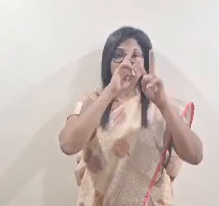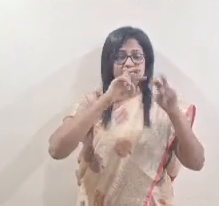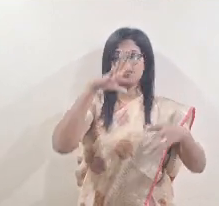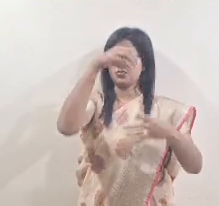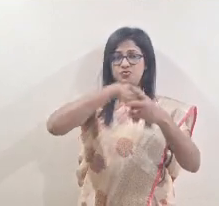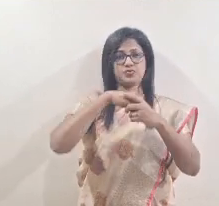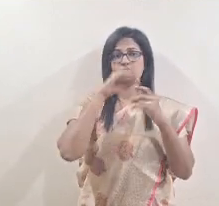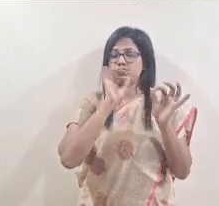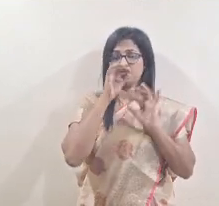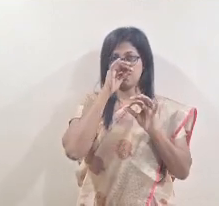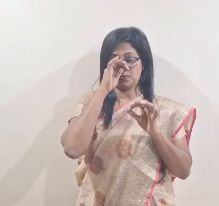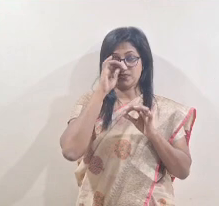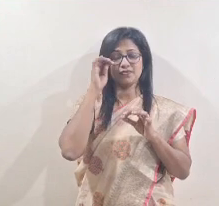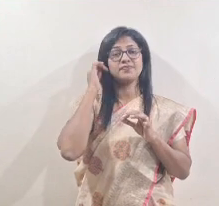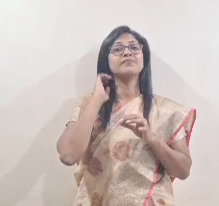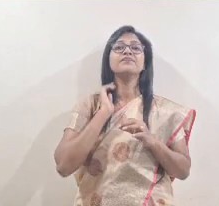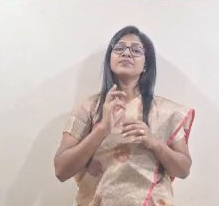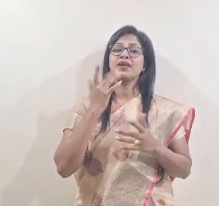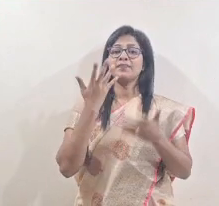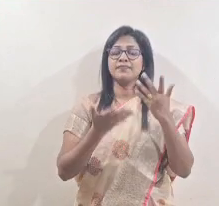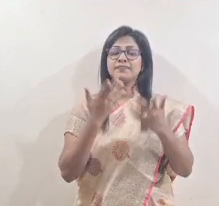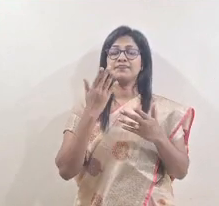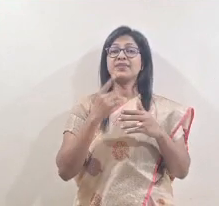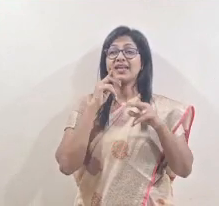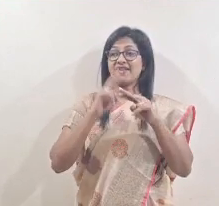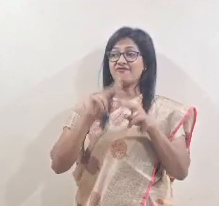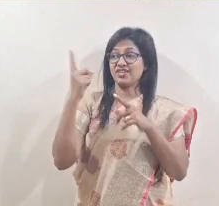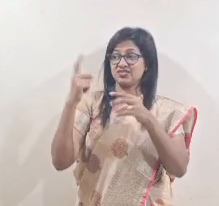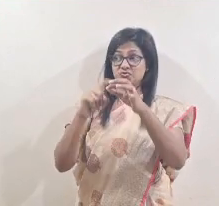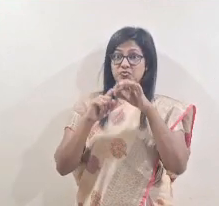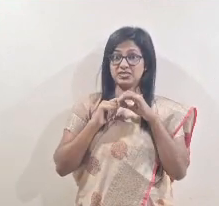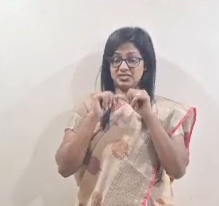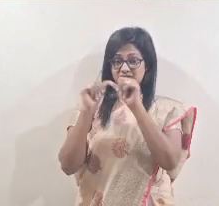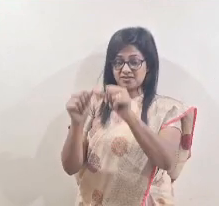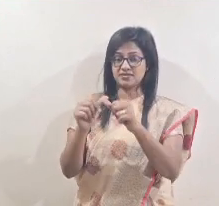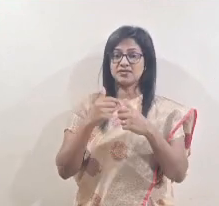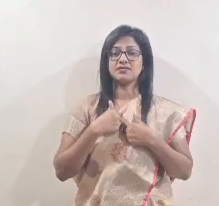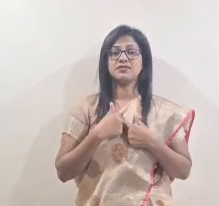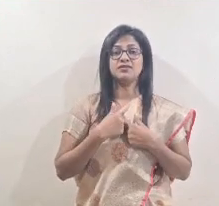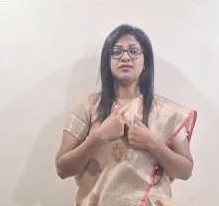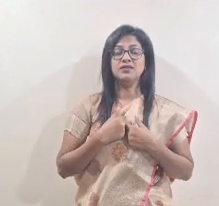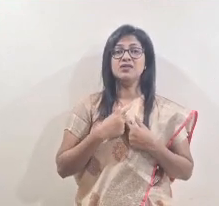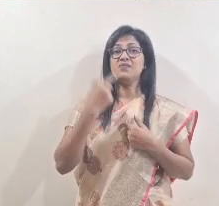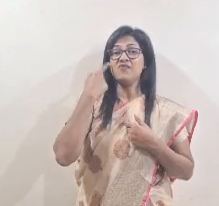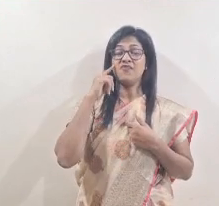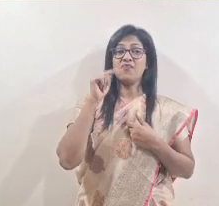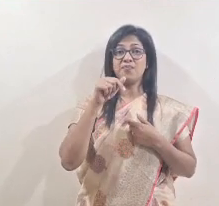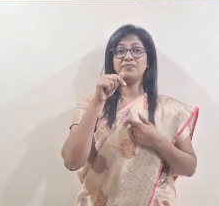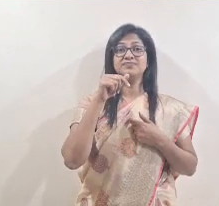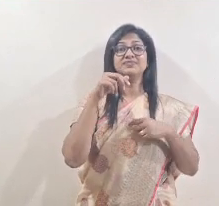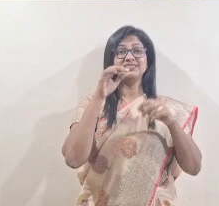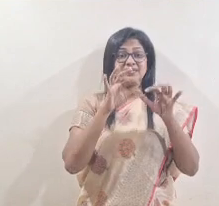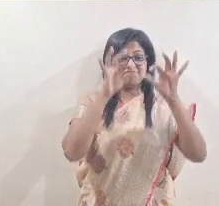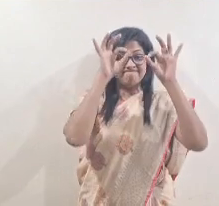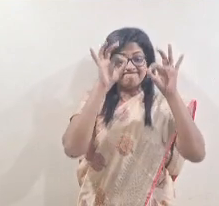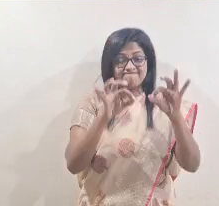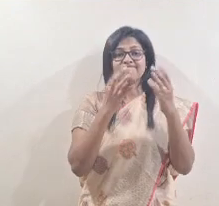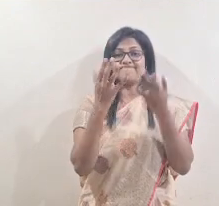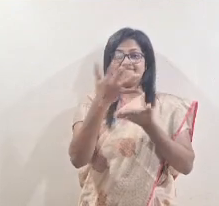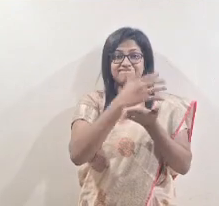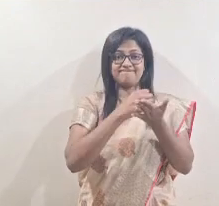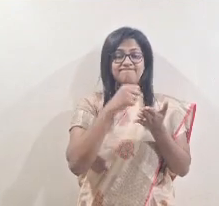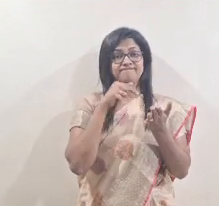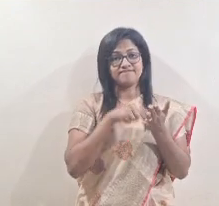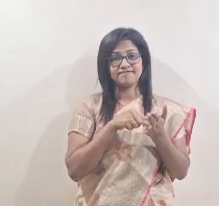study. And basically, if I to answer your first question, for that we have to go for precise data